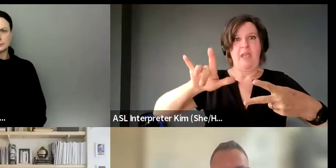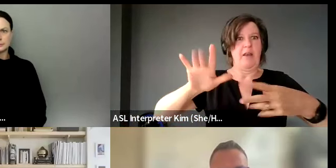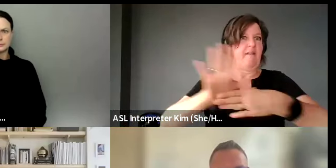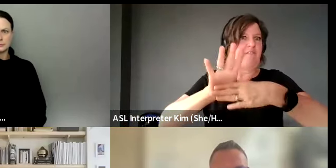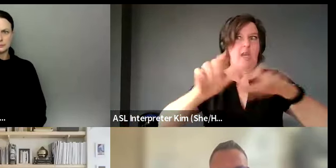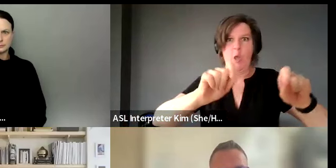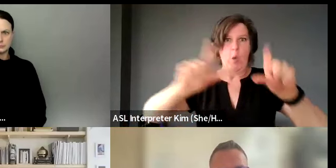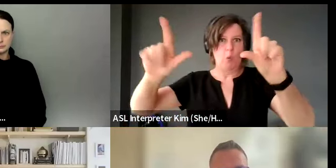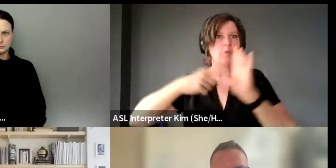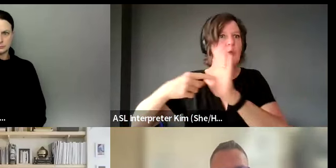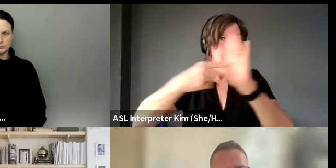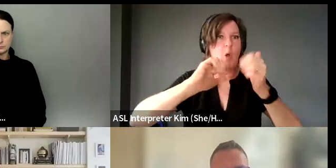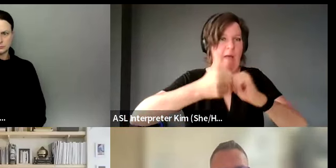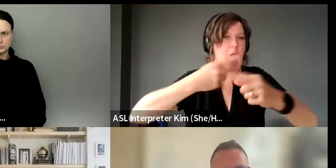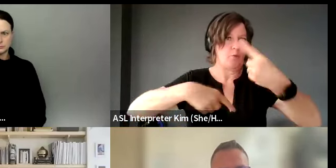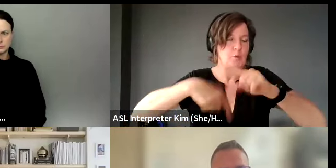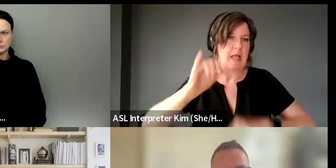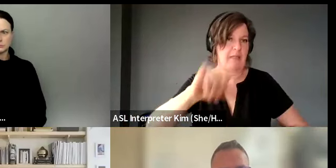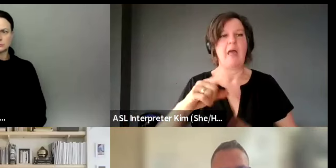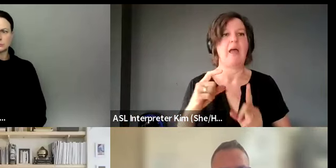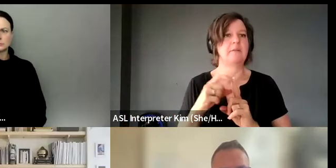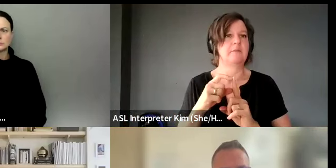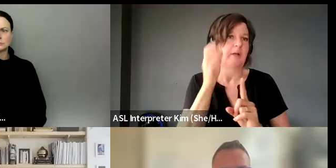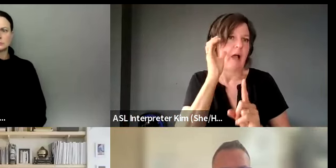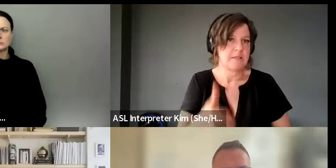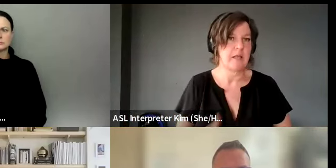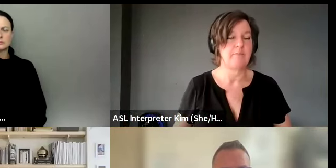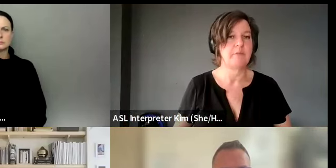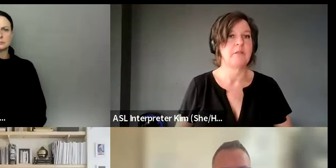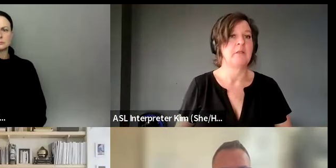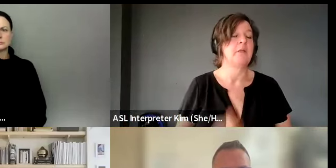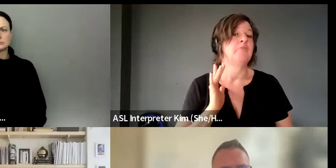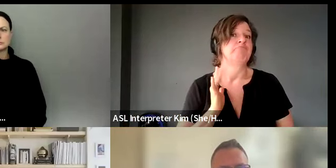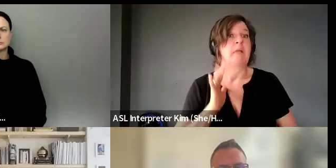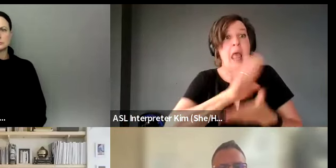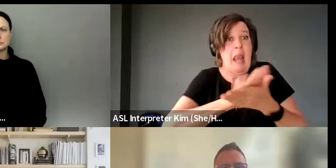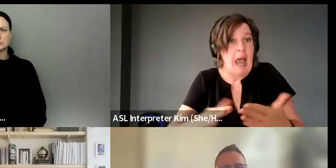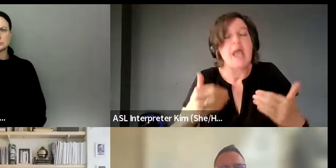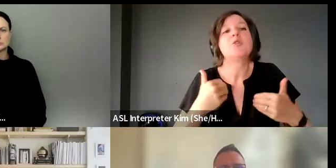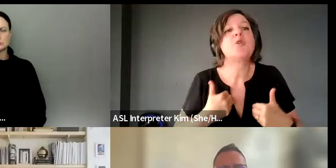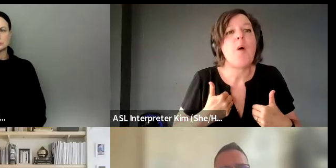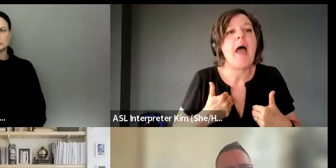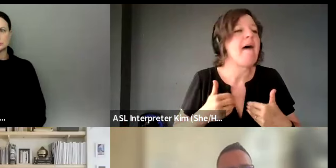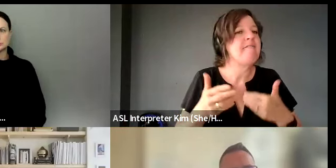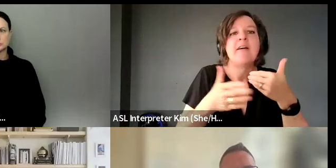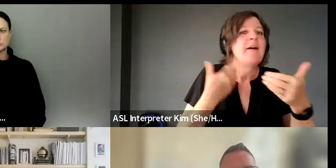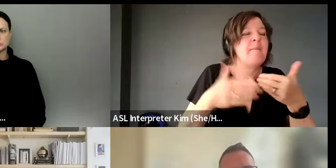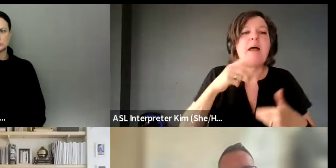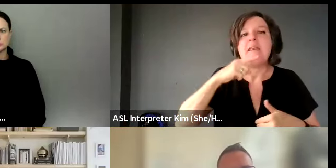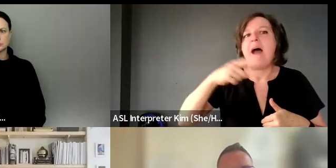For that, I mean, that's kind of nice to have it all there. It's not very discoverable for hearing people if we